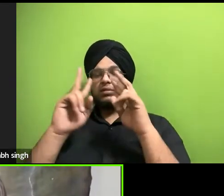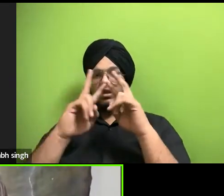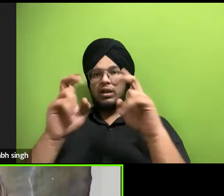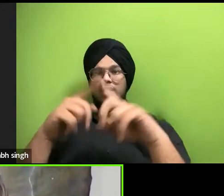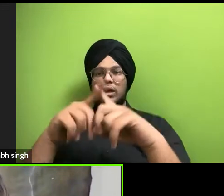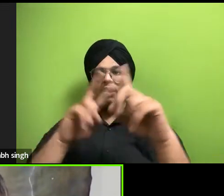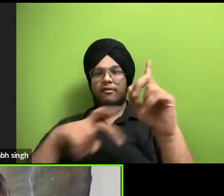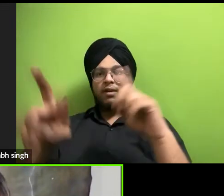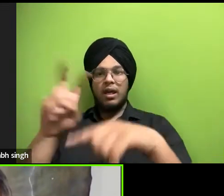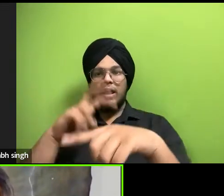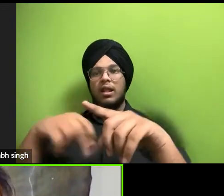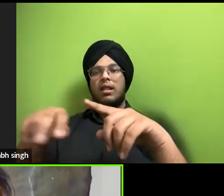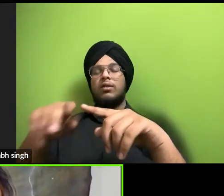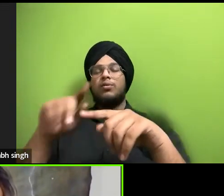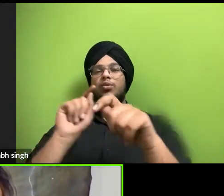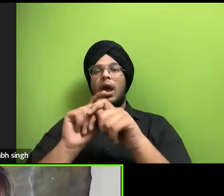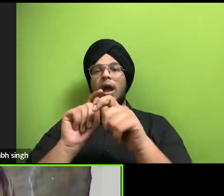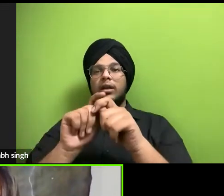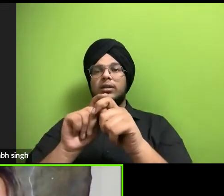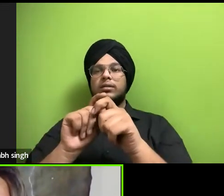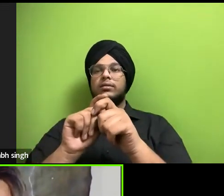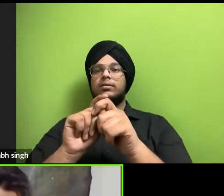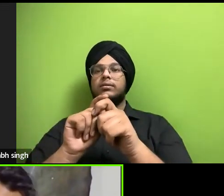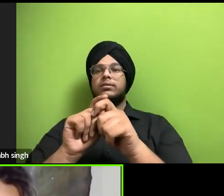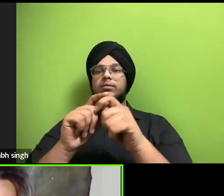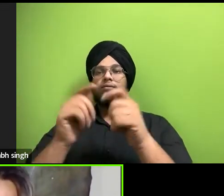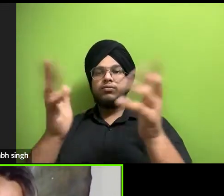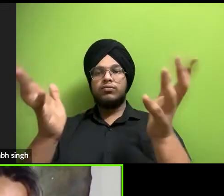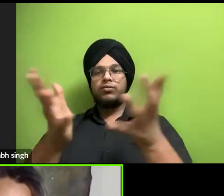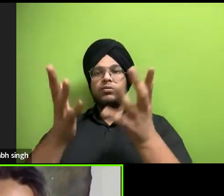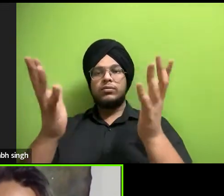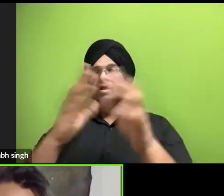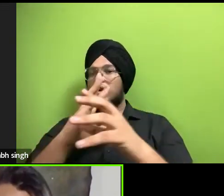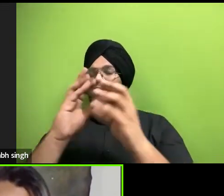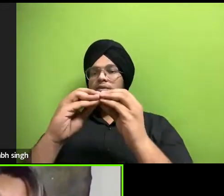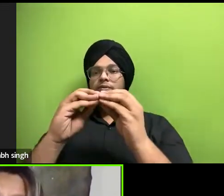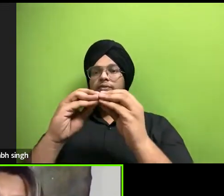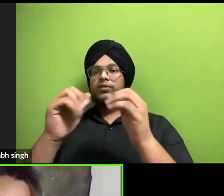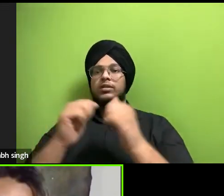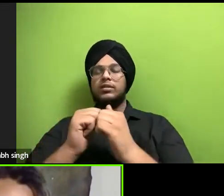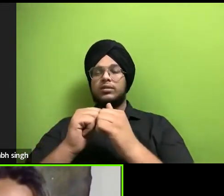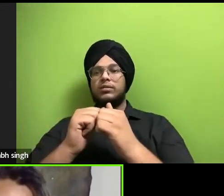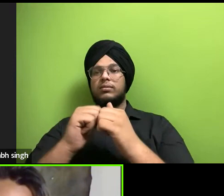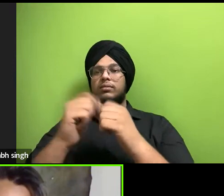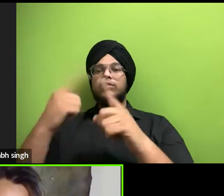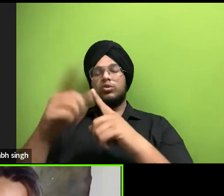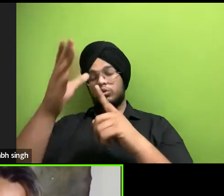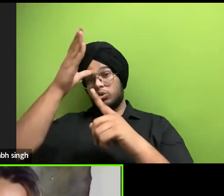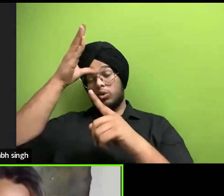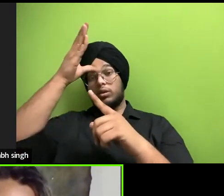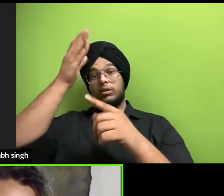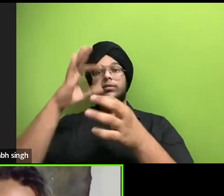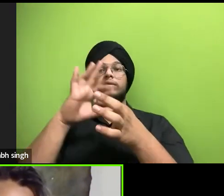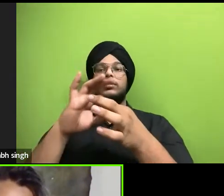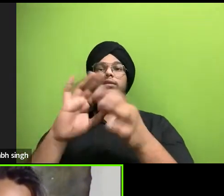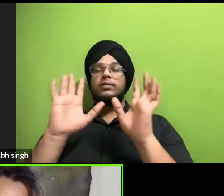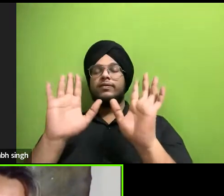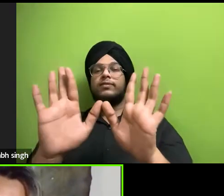travel, networking, and growing a significant collection, but also a knowledge base and a